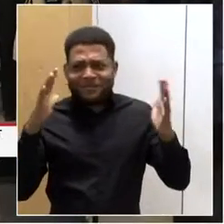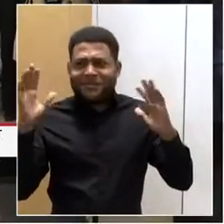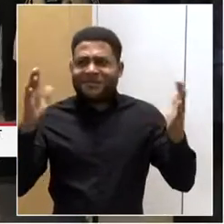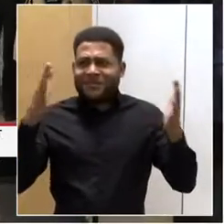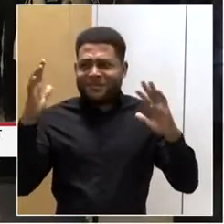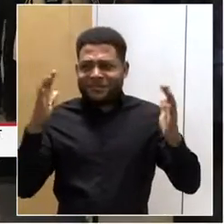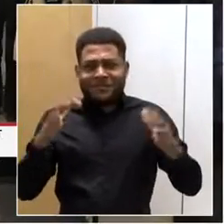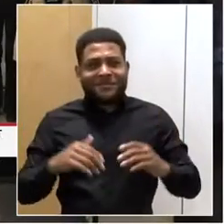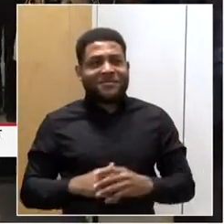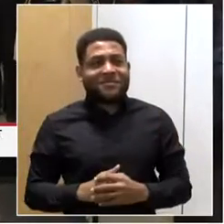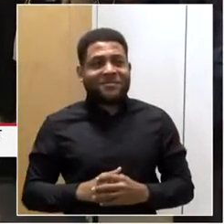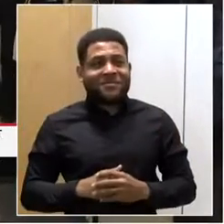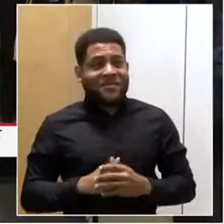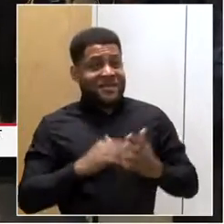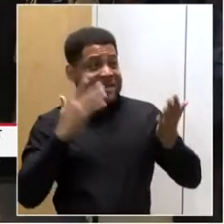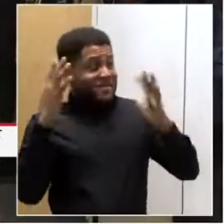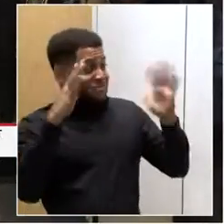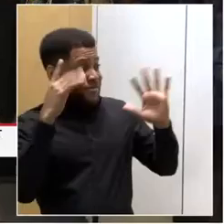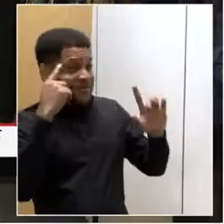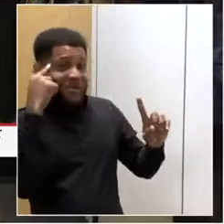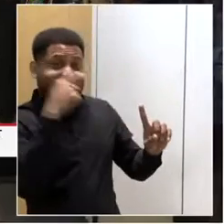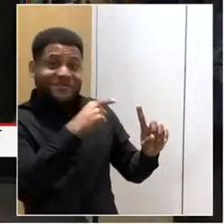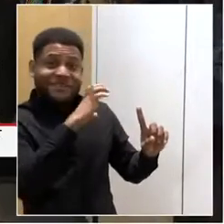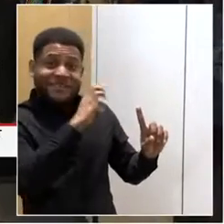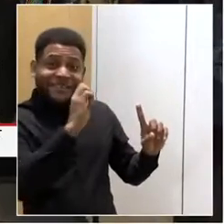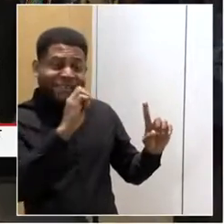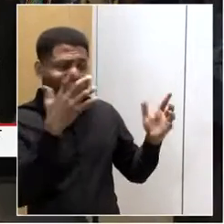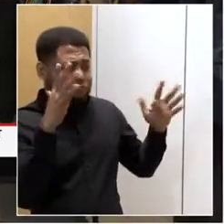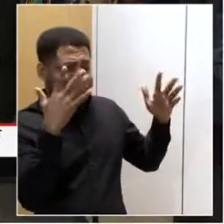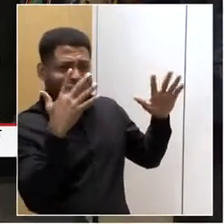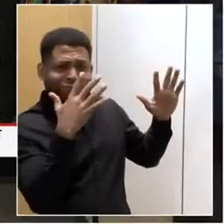Let's give C. Smith another round of applause.